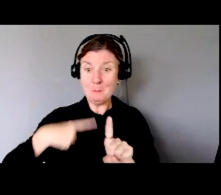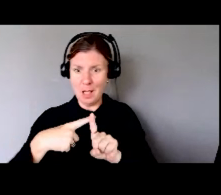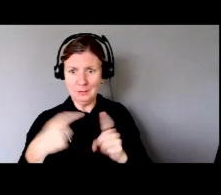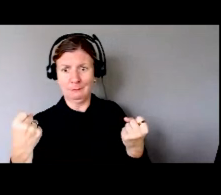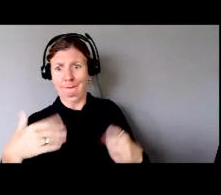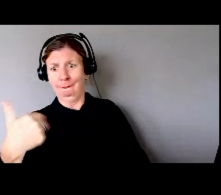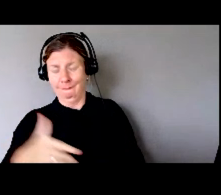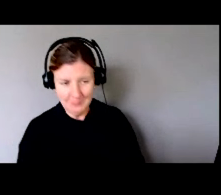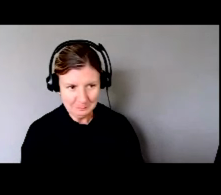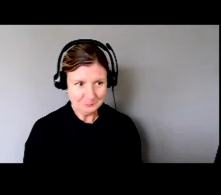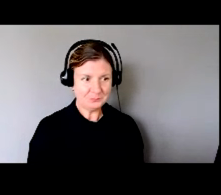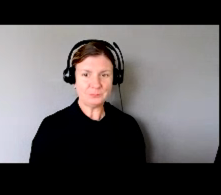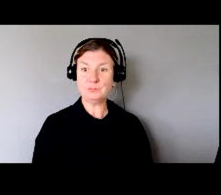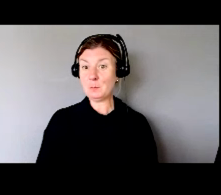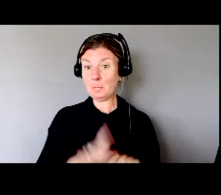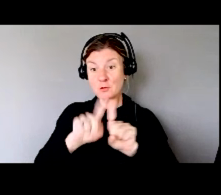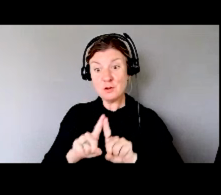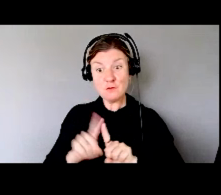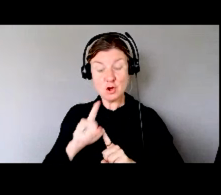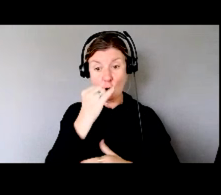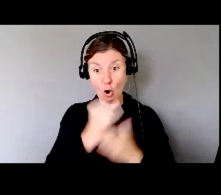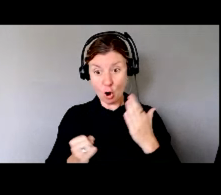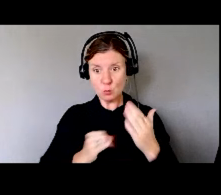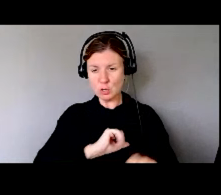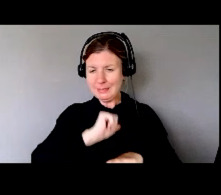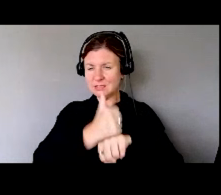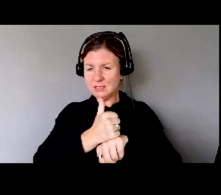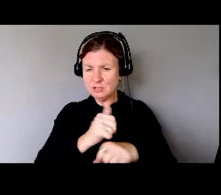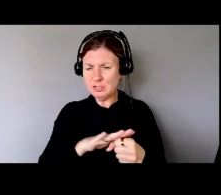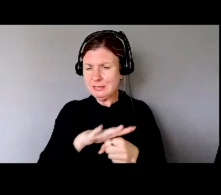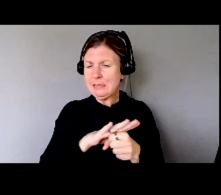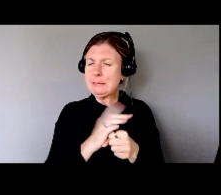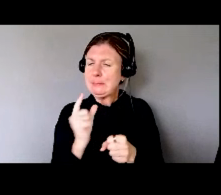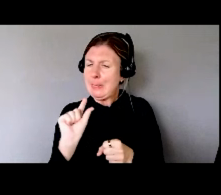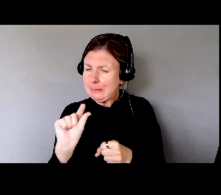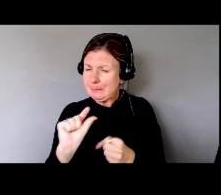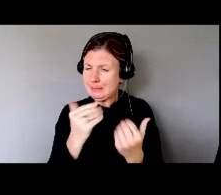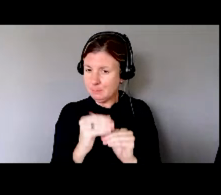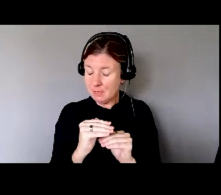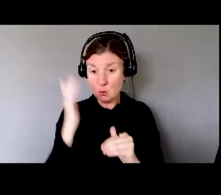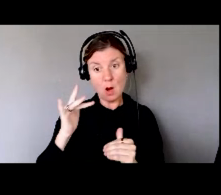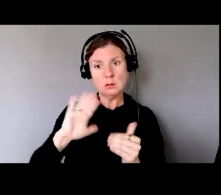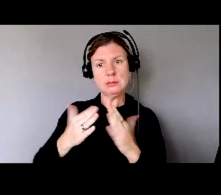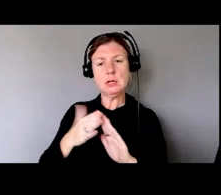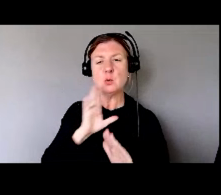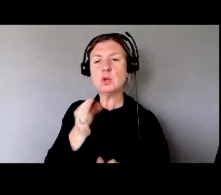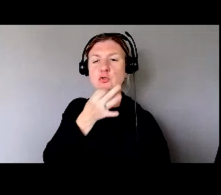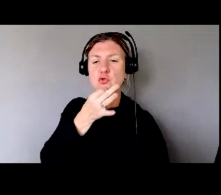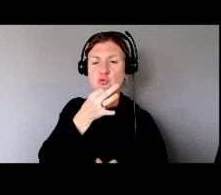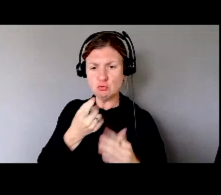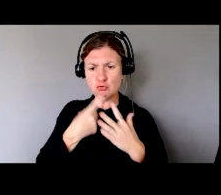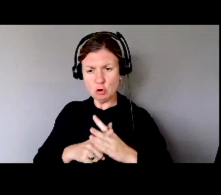Artwork installation sites are somewhat limited as the city is set to begin construction on